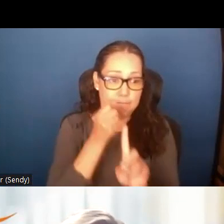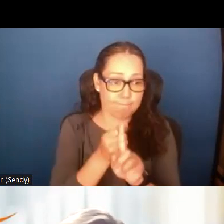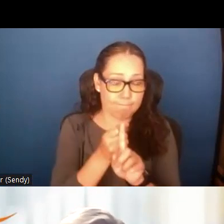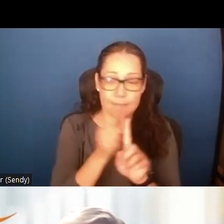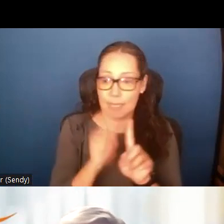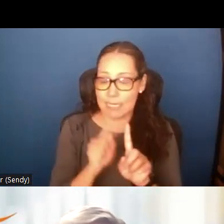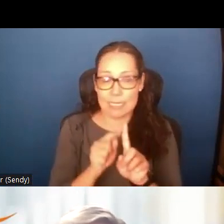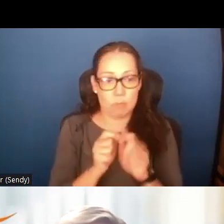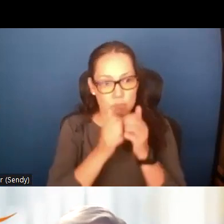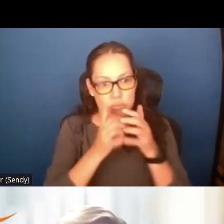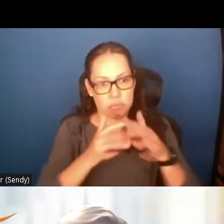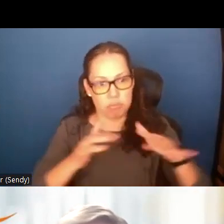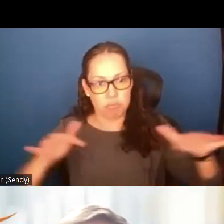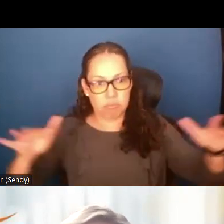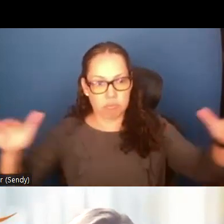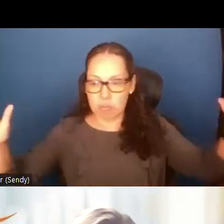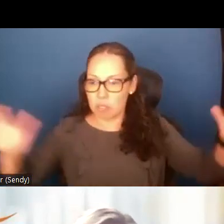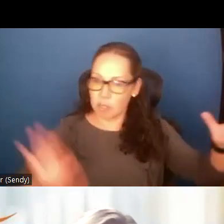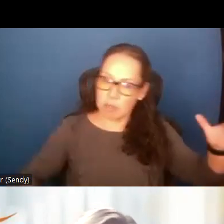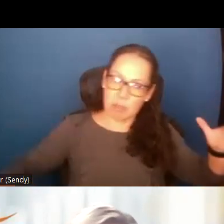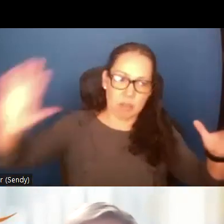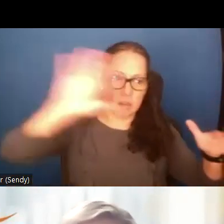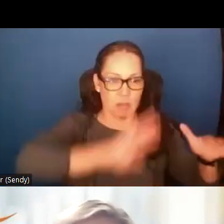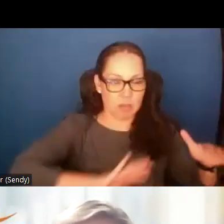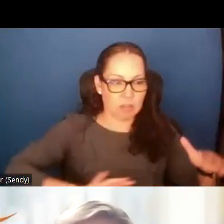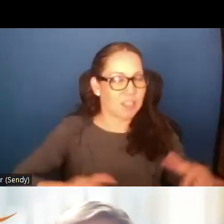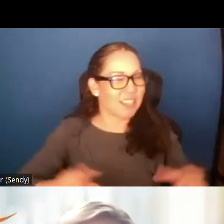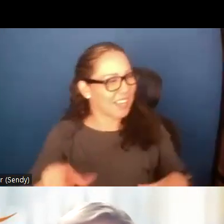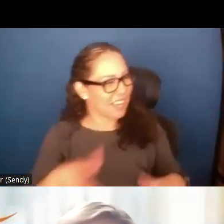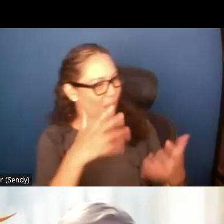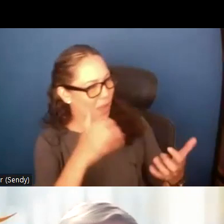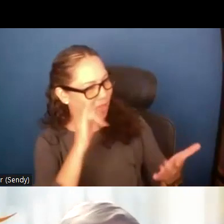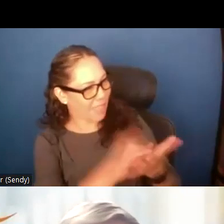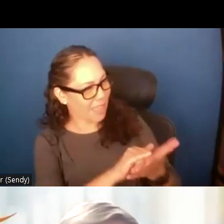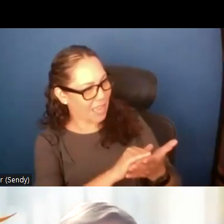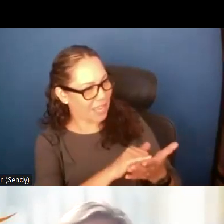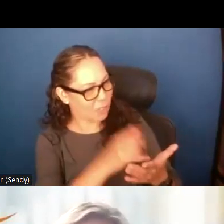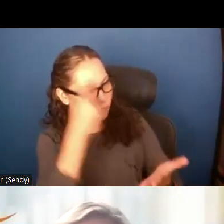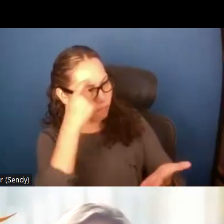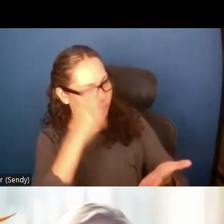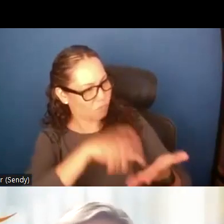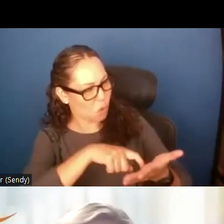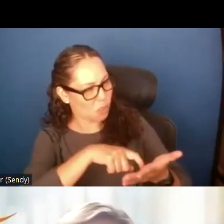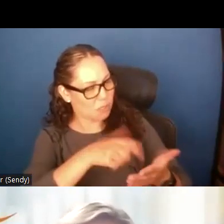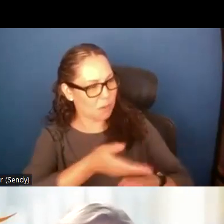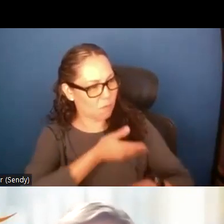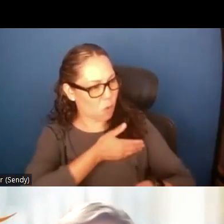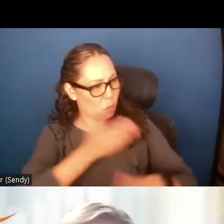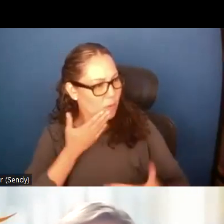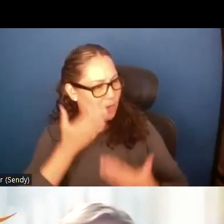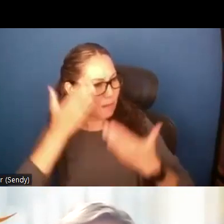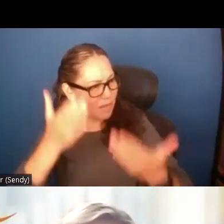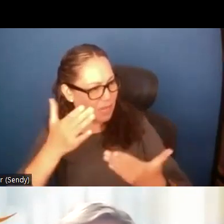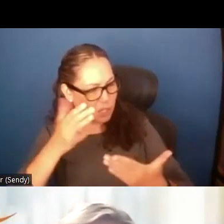widespread. And I would just want that to be acknowledged before we put forward recommendations. I mean, I'd hate to put a time frame in statute